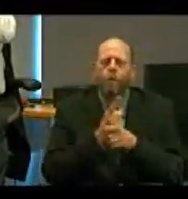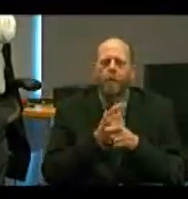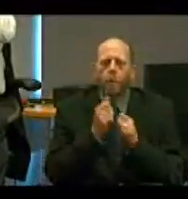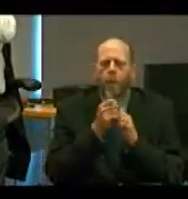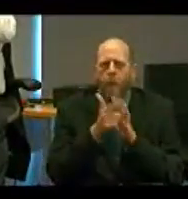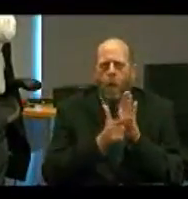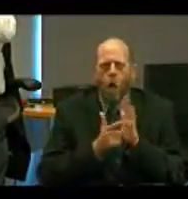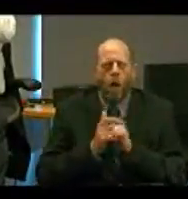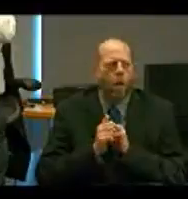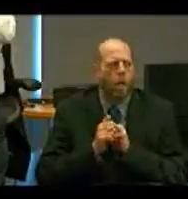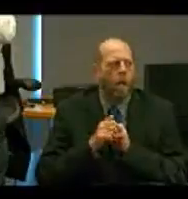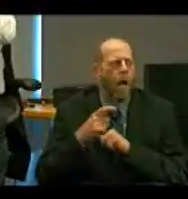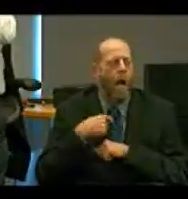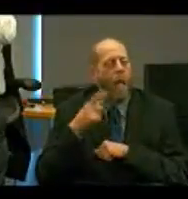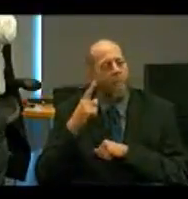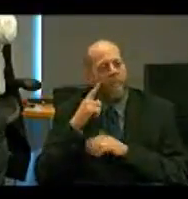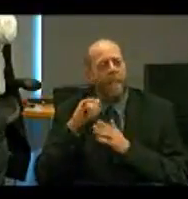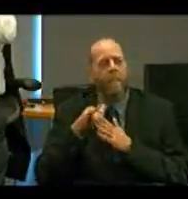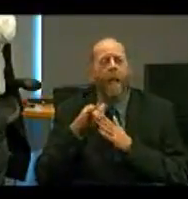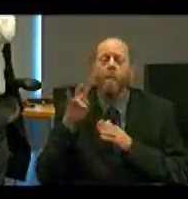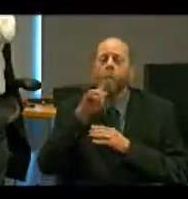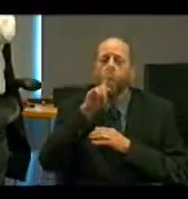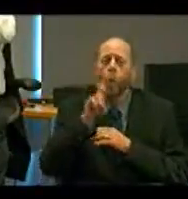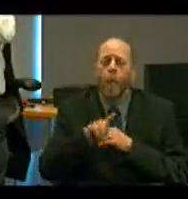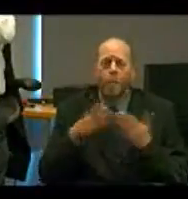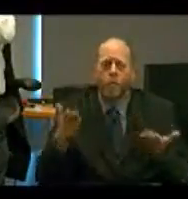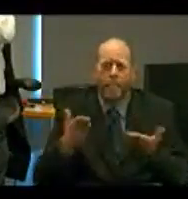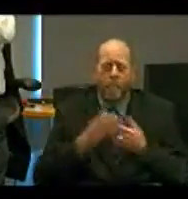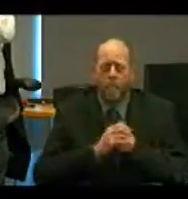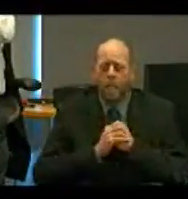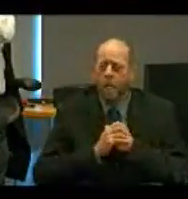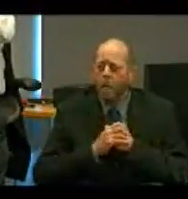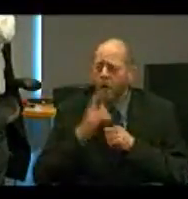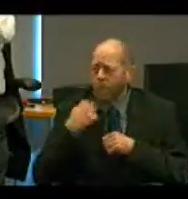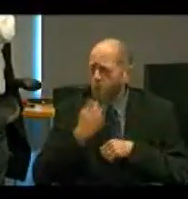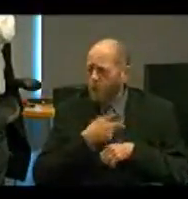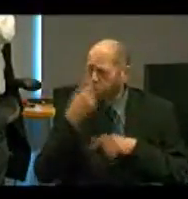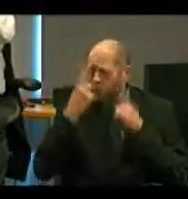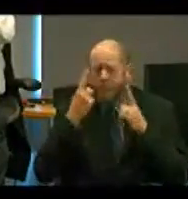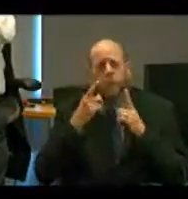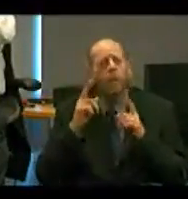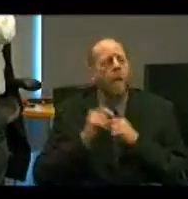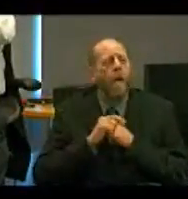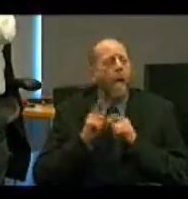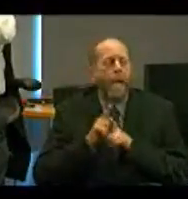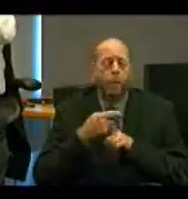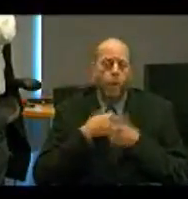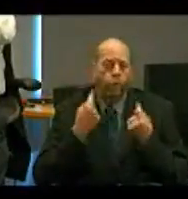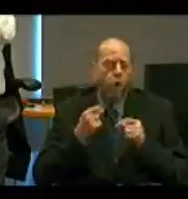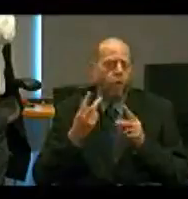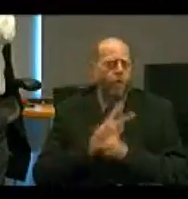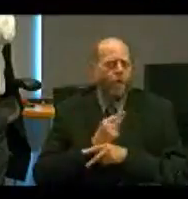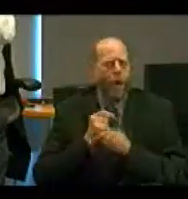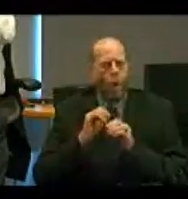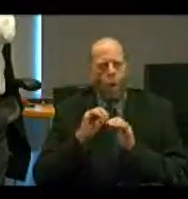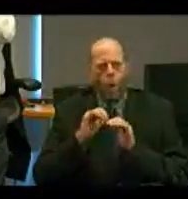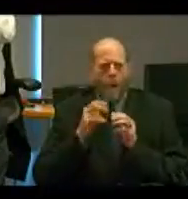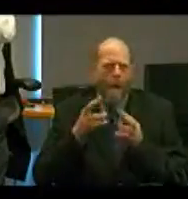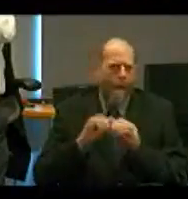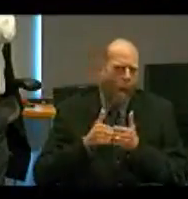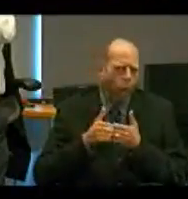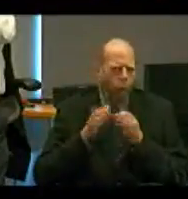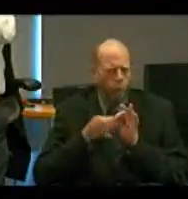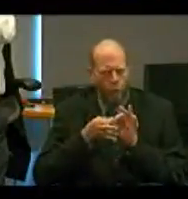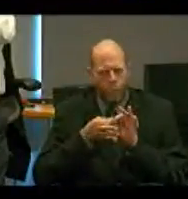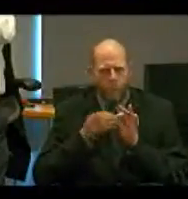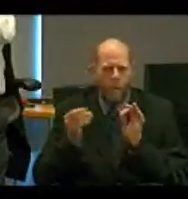law. I think that the question here for us to consider as we try to figure out ways to interpret the law and to execute the